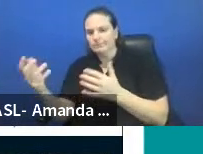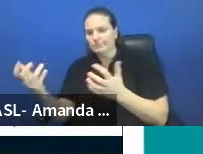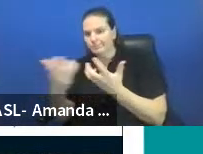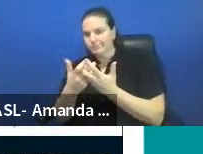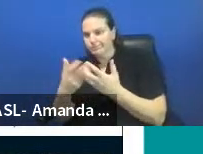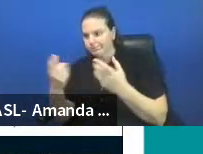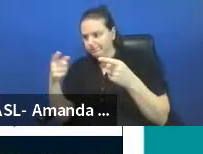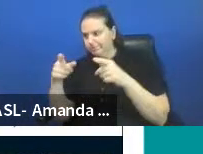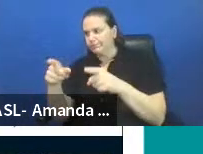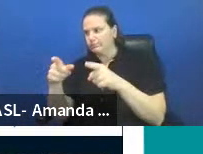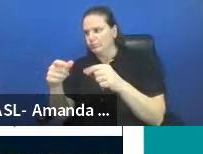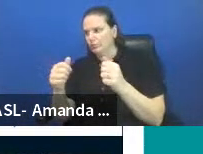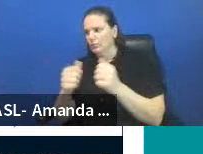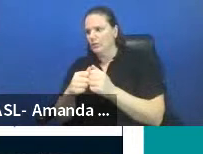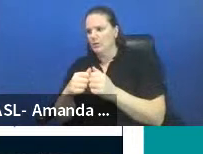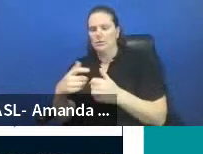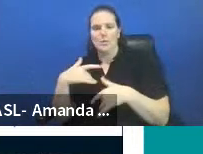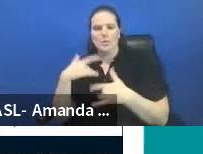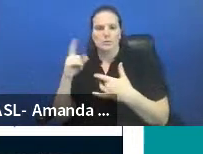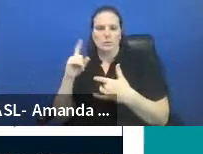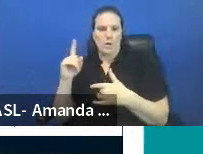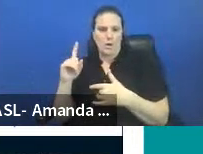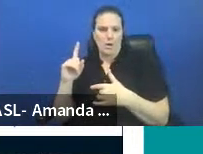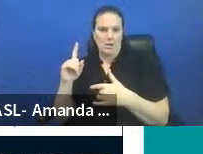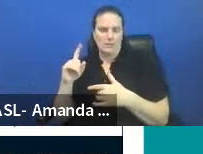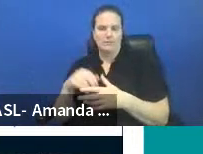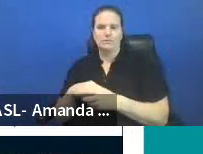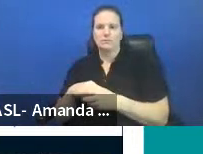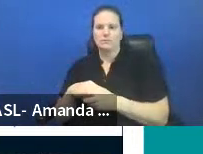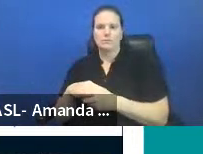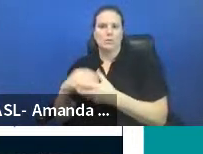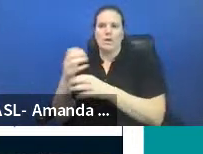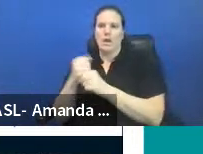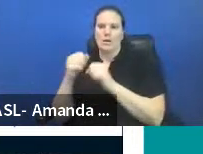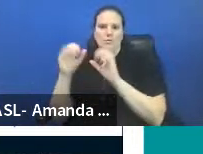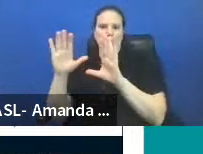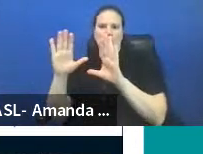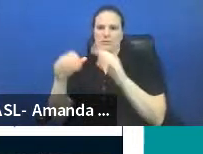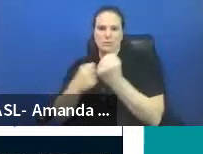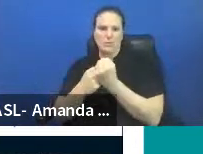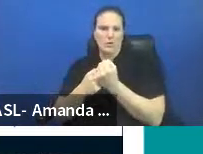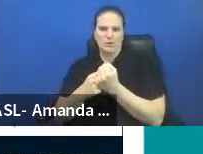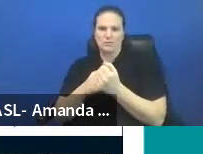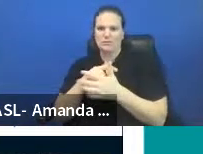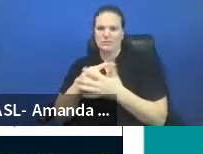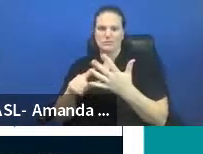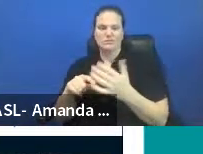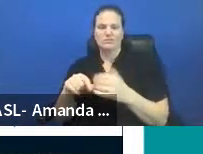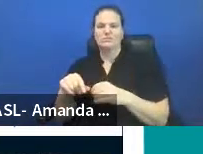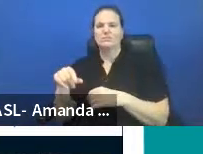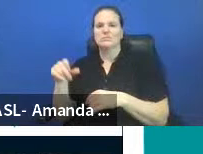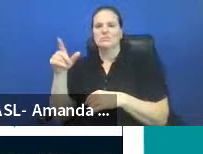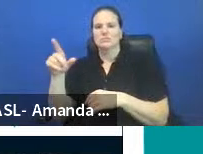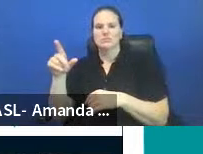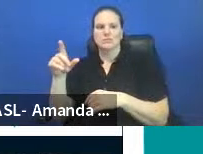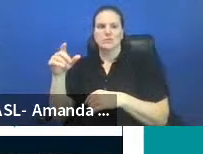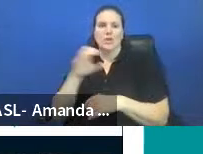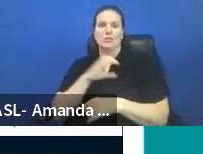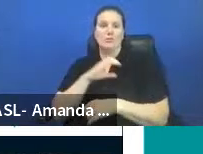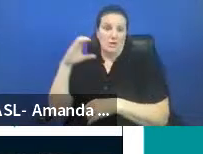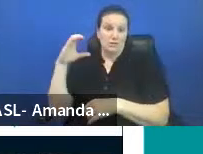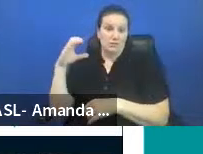aligned on where we're going. We received great support from both congressional delegations